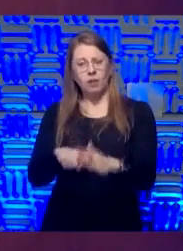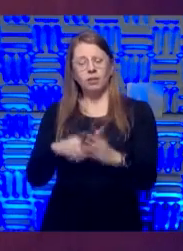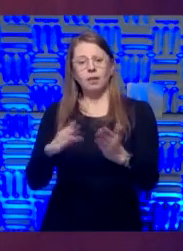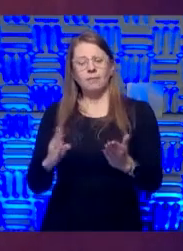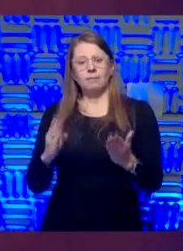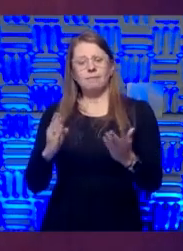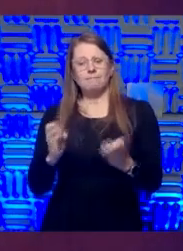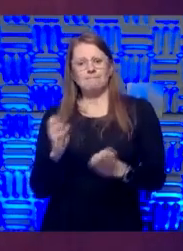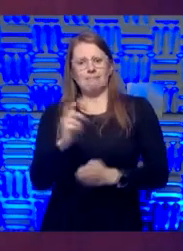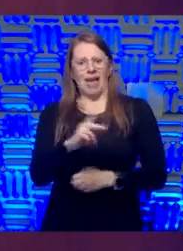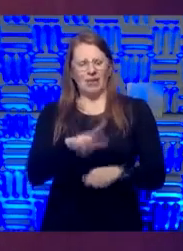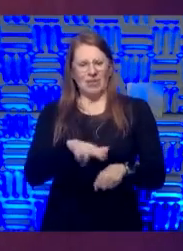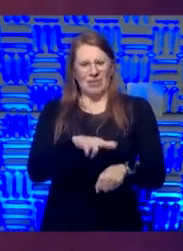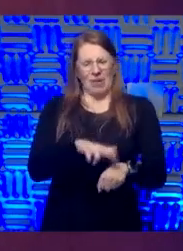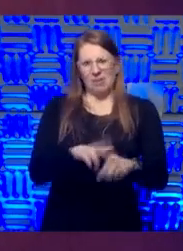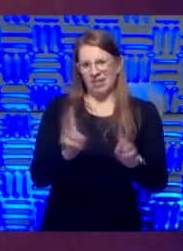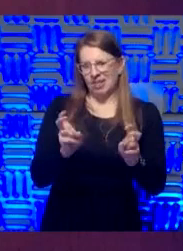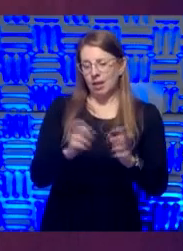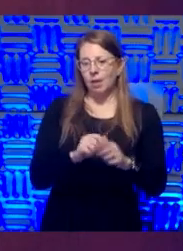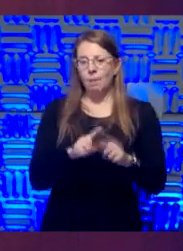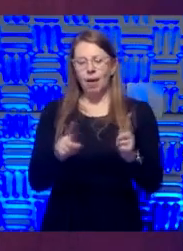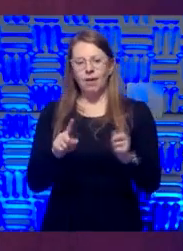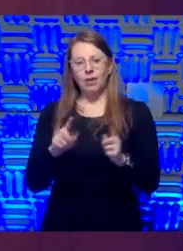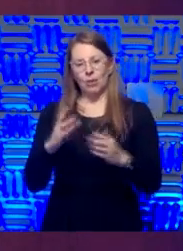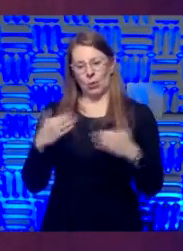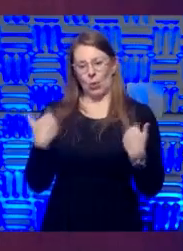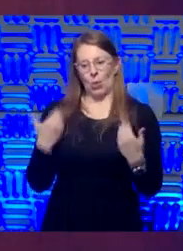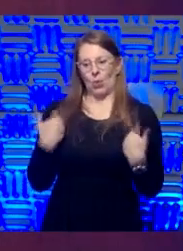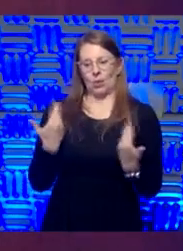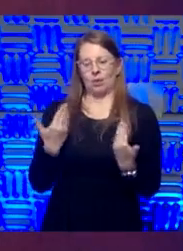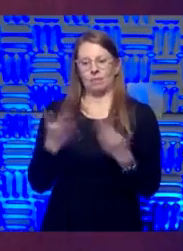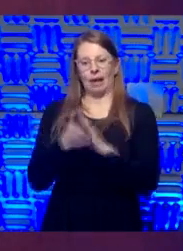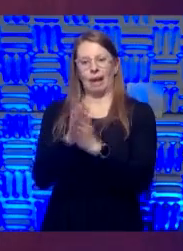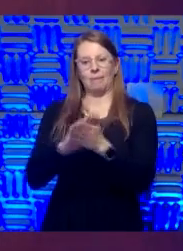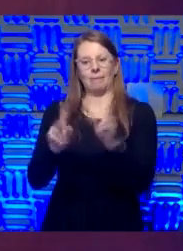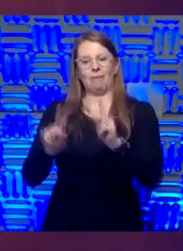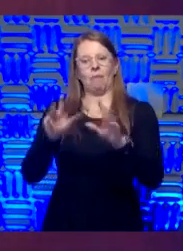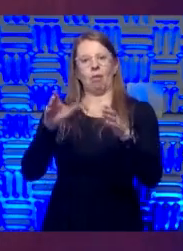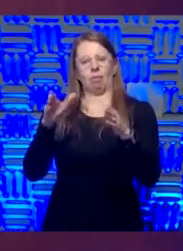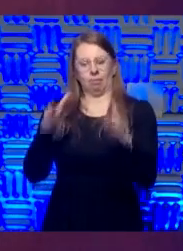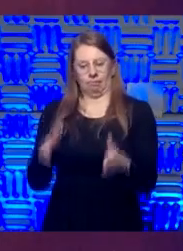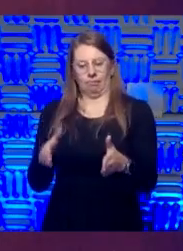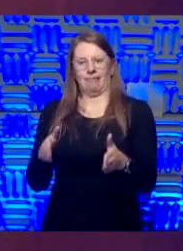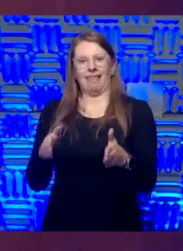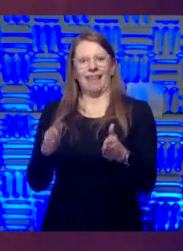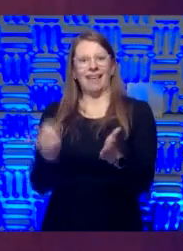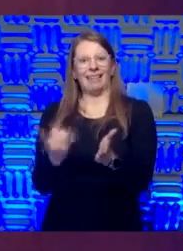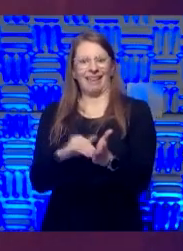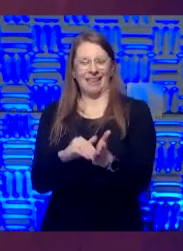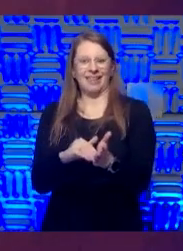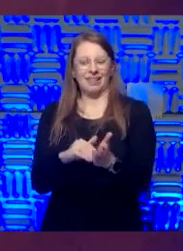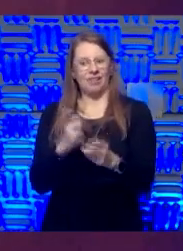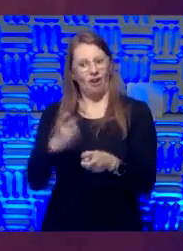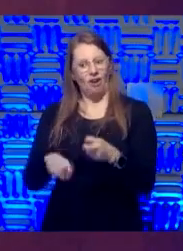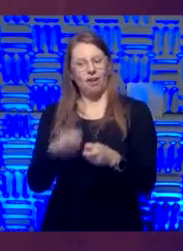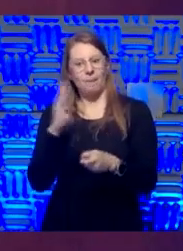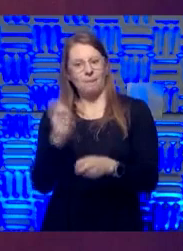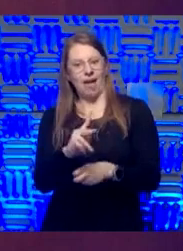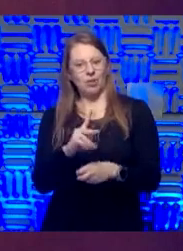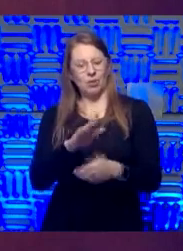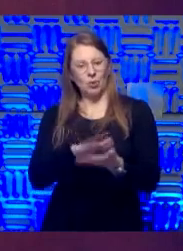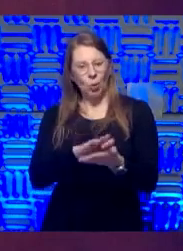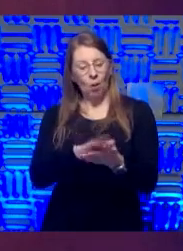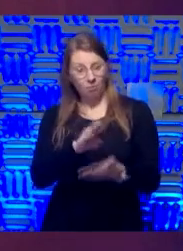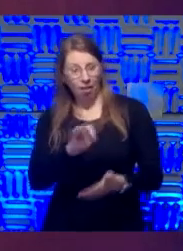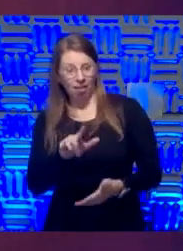our youth get back to being people again like they're used to. And this is hard when you think of them going back to school, Bill, and